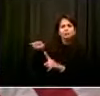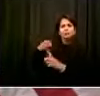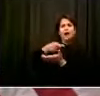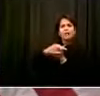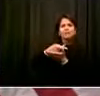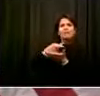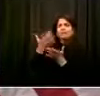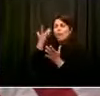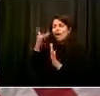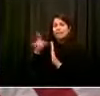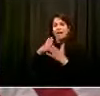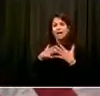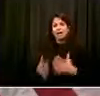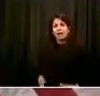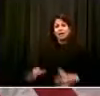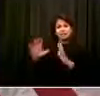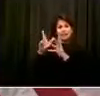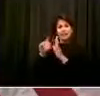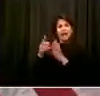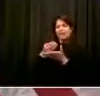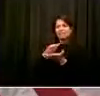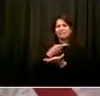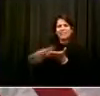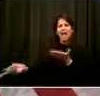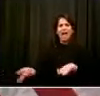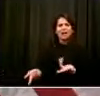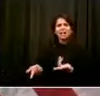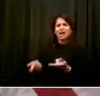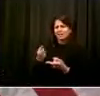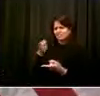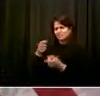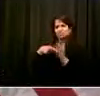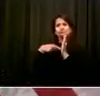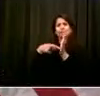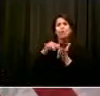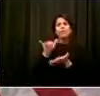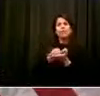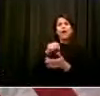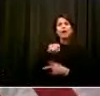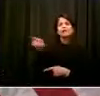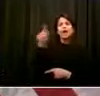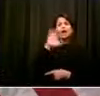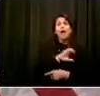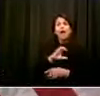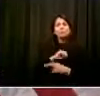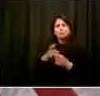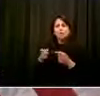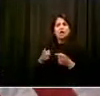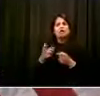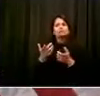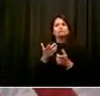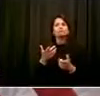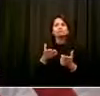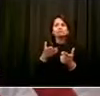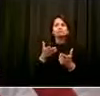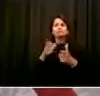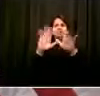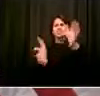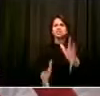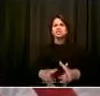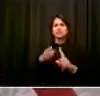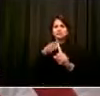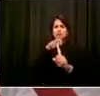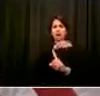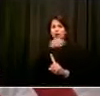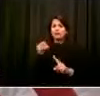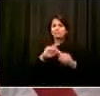years. That is not a strategy you're going to go back to under any circumstance. And I think the people of the city feel very, very